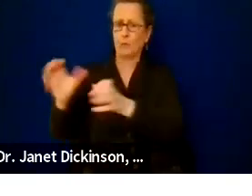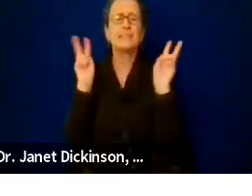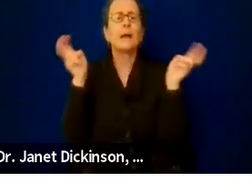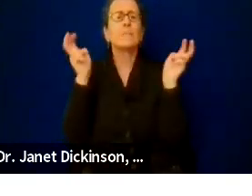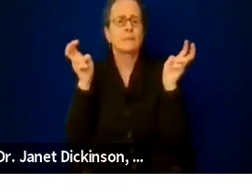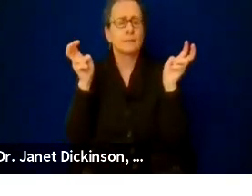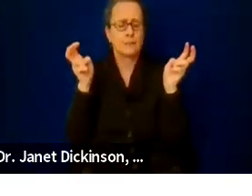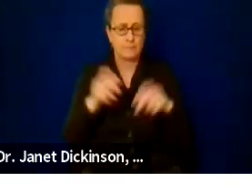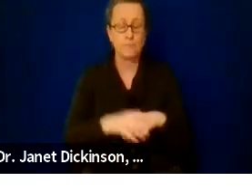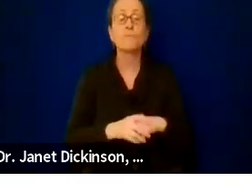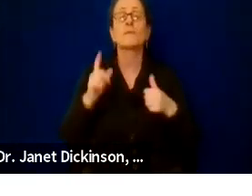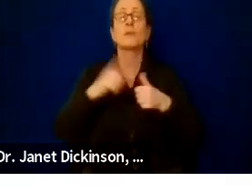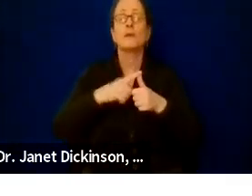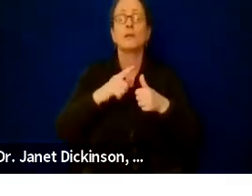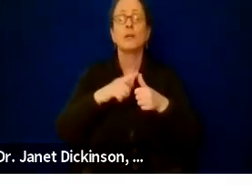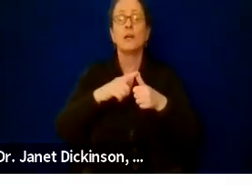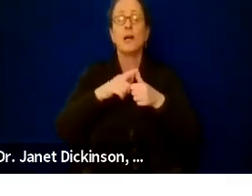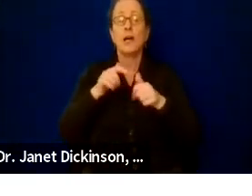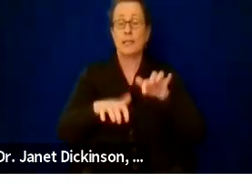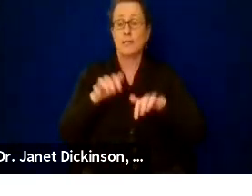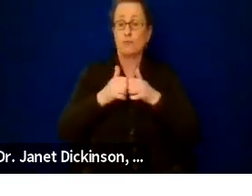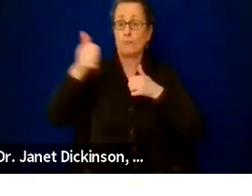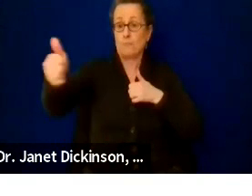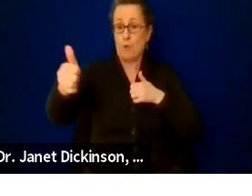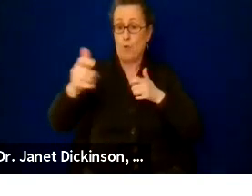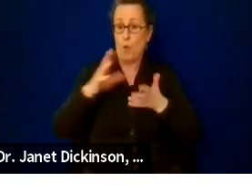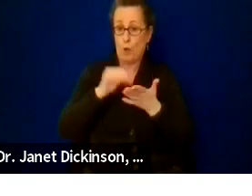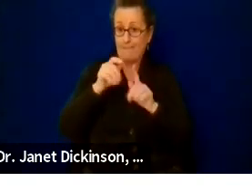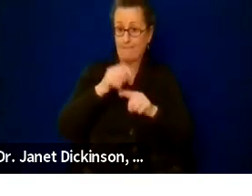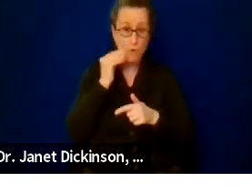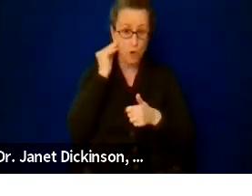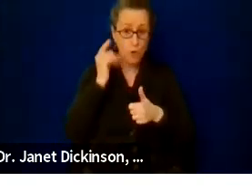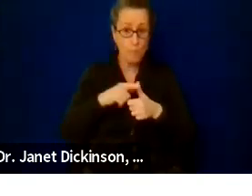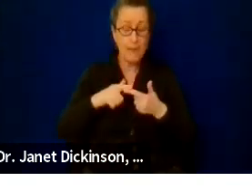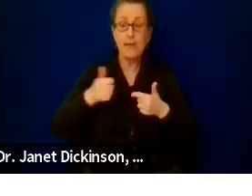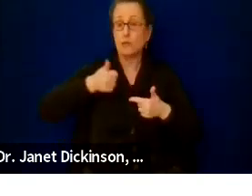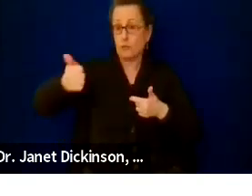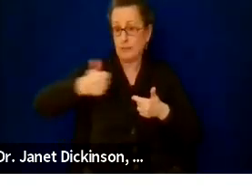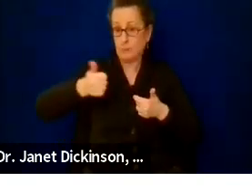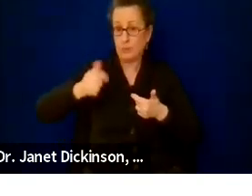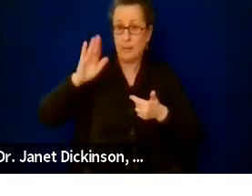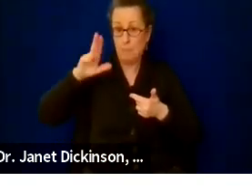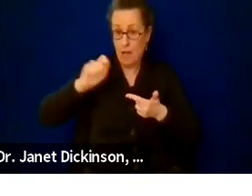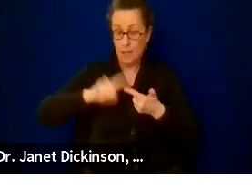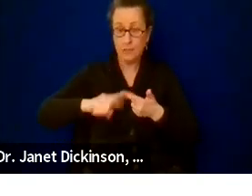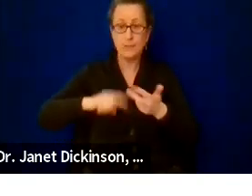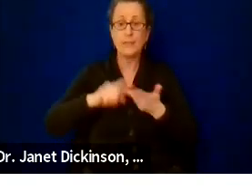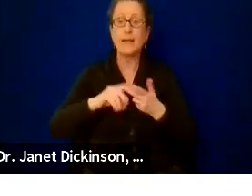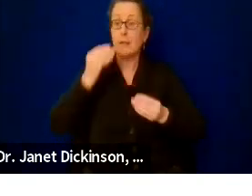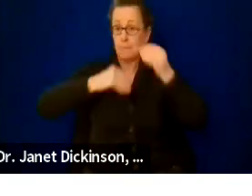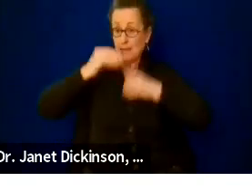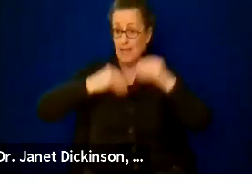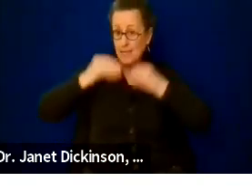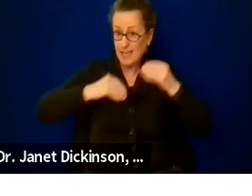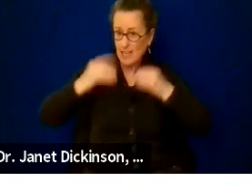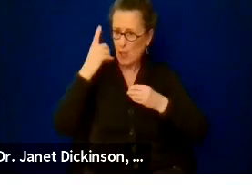focused on remote learning, obviously, transportation, meals and free time and what that looks like,